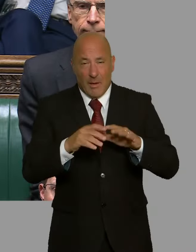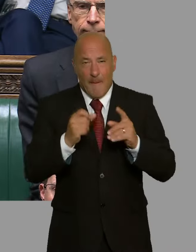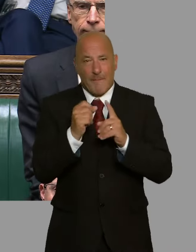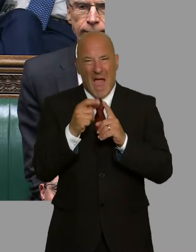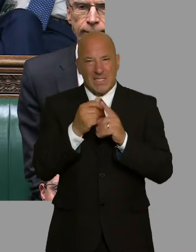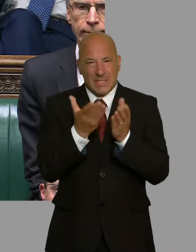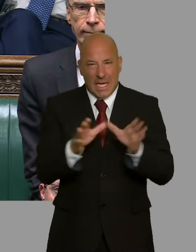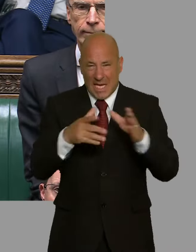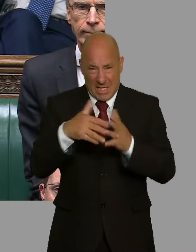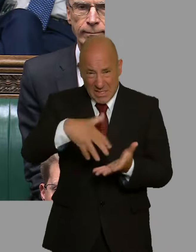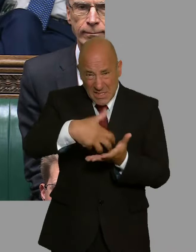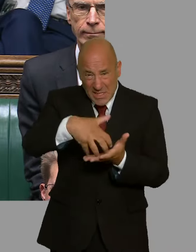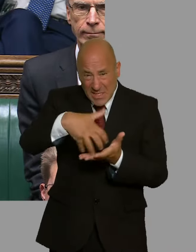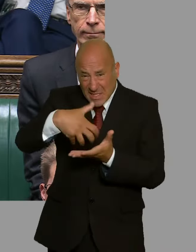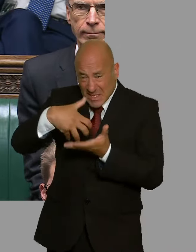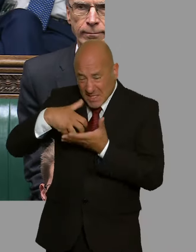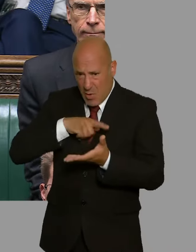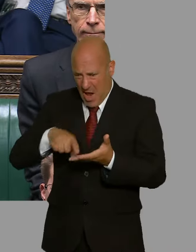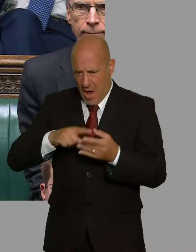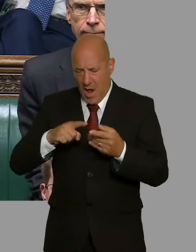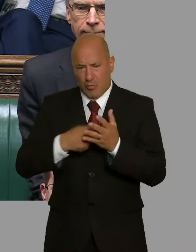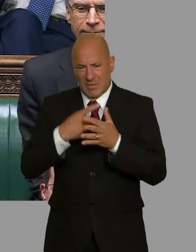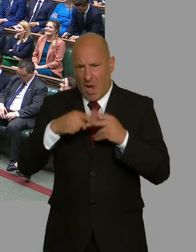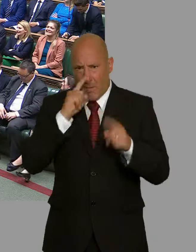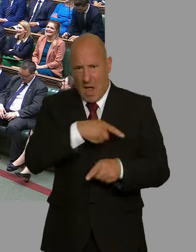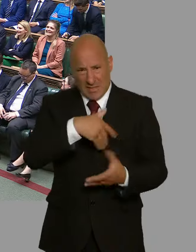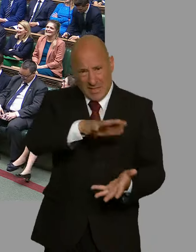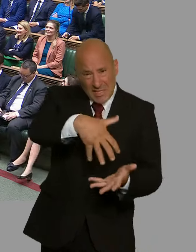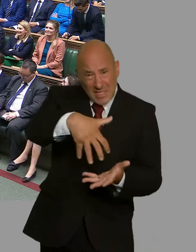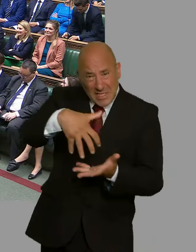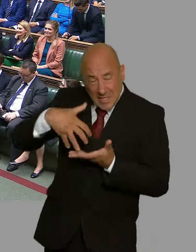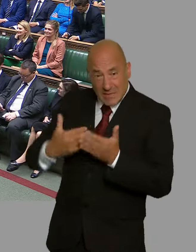how small you are never too little to make a big difference?